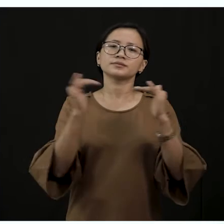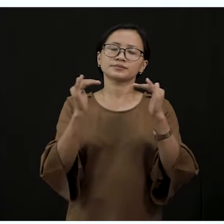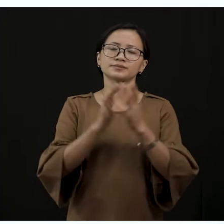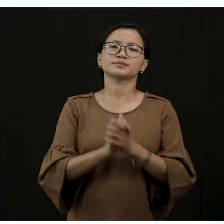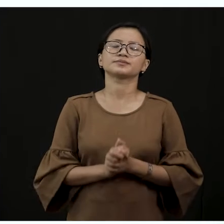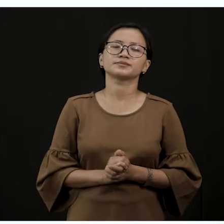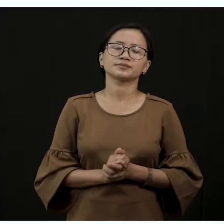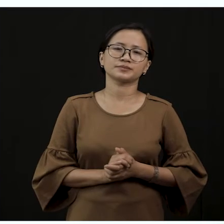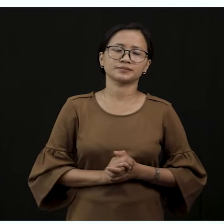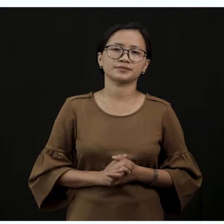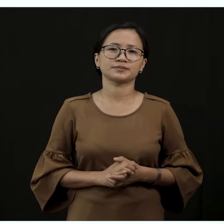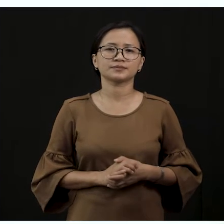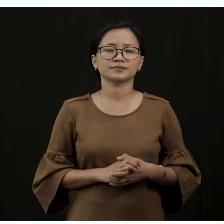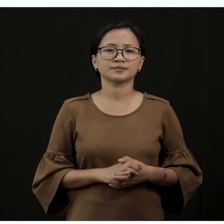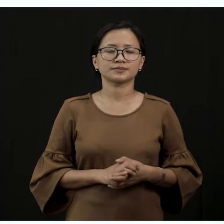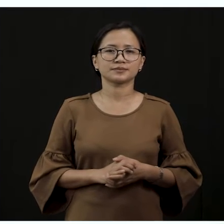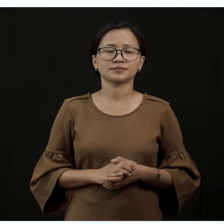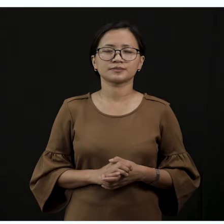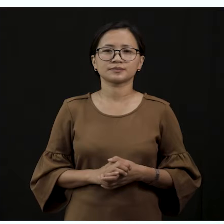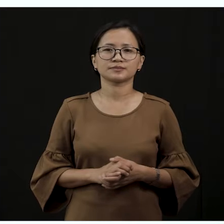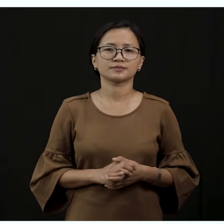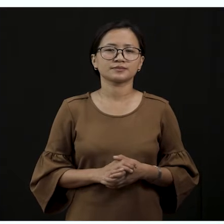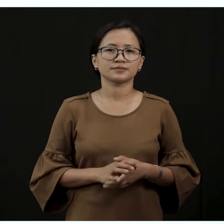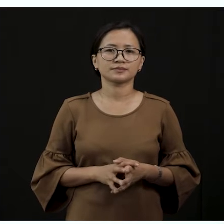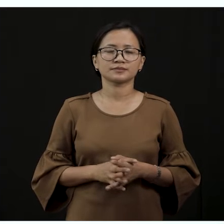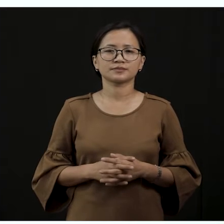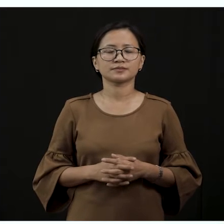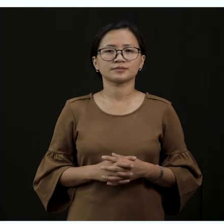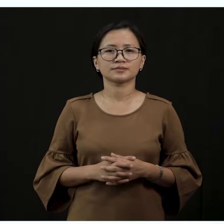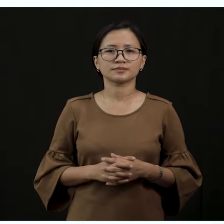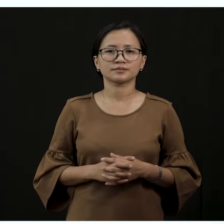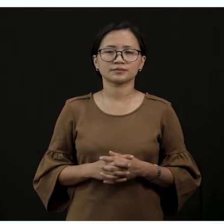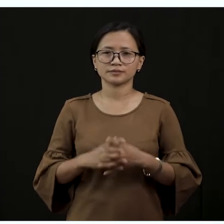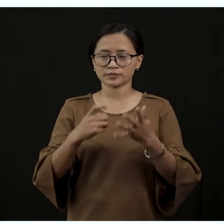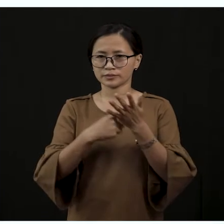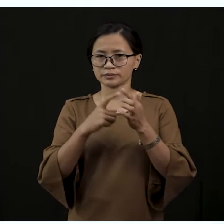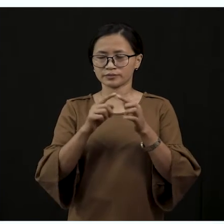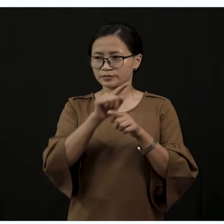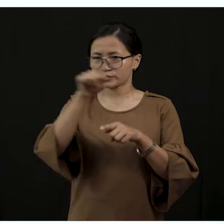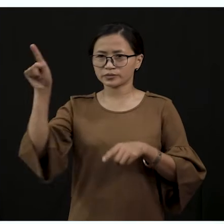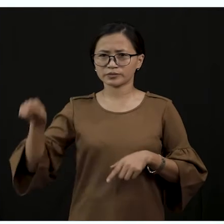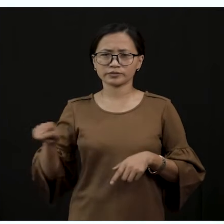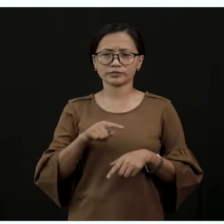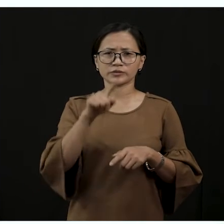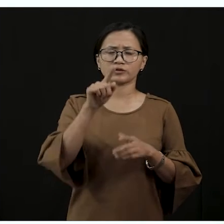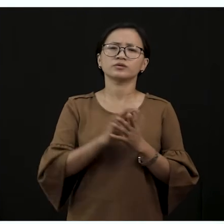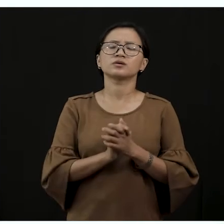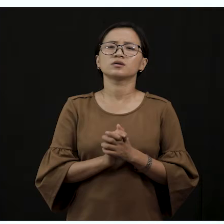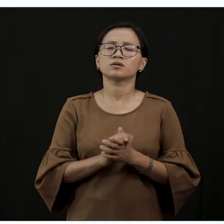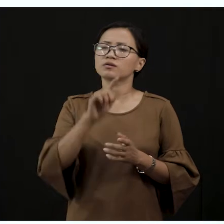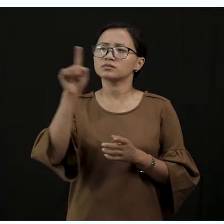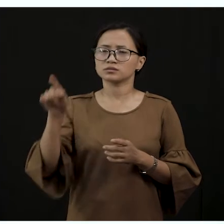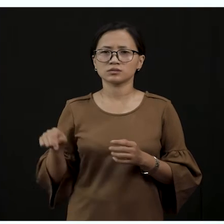in length. Opposite sides are equal in length in the case of rectangle. In the case of square,